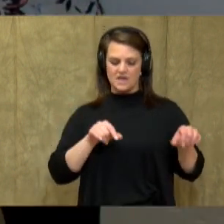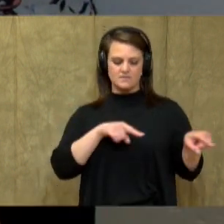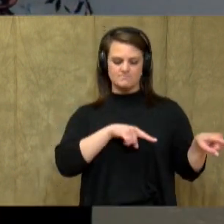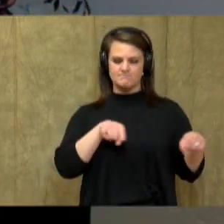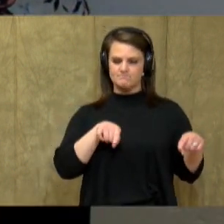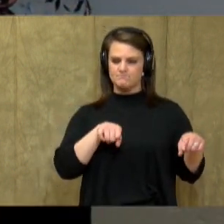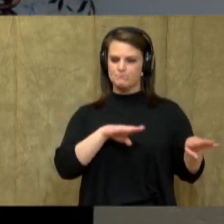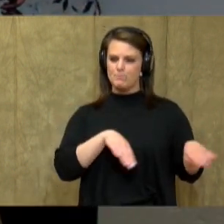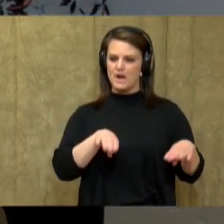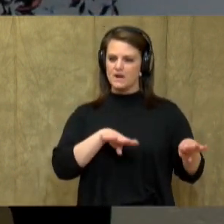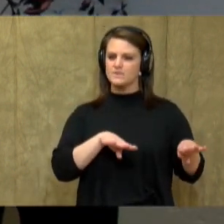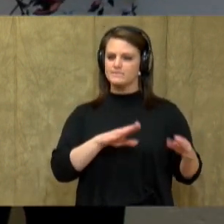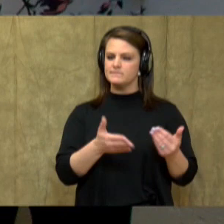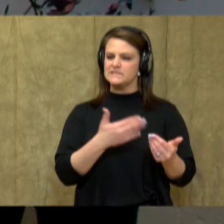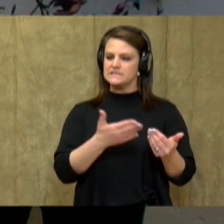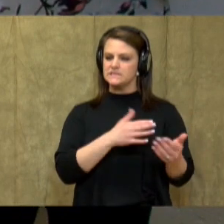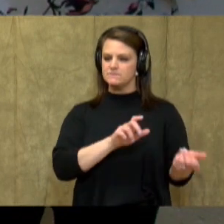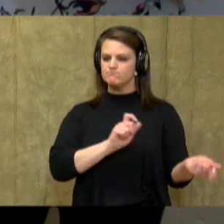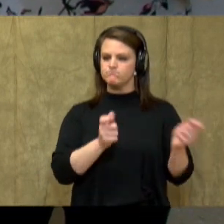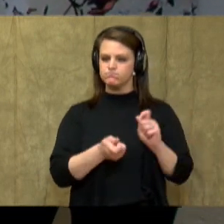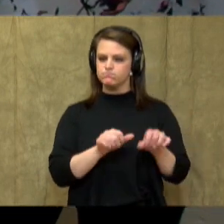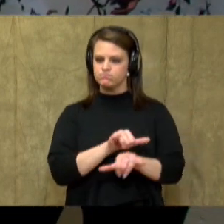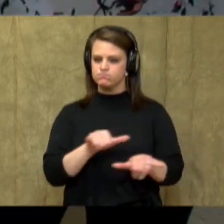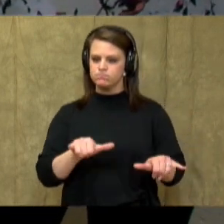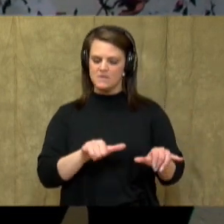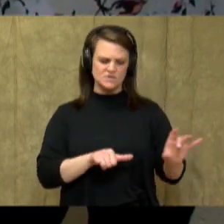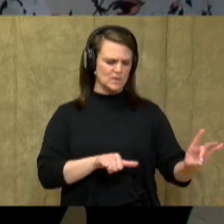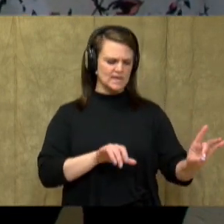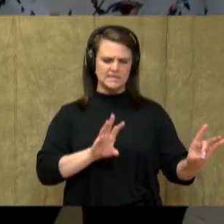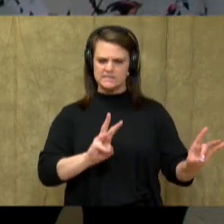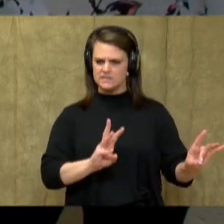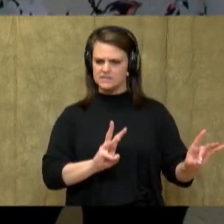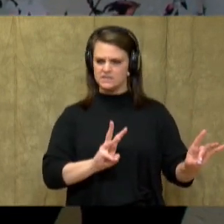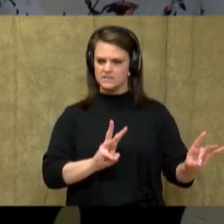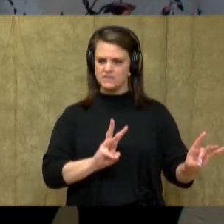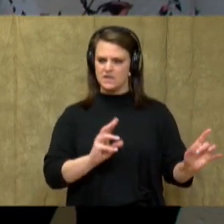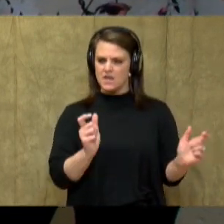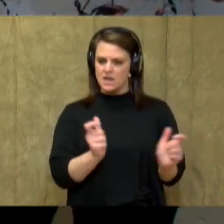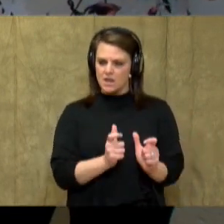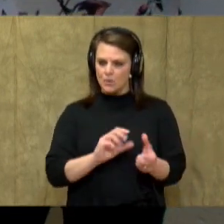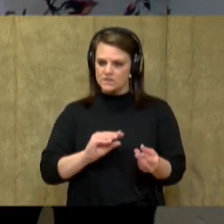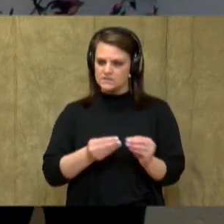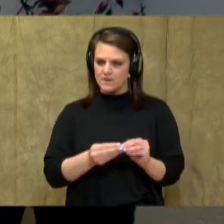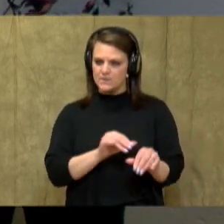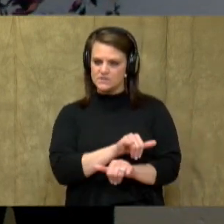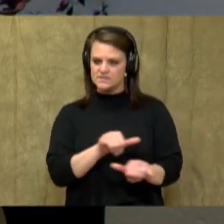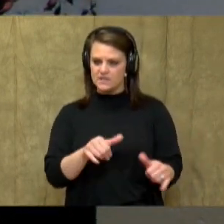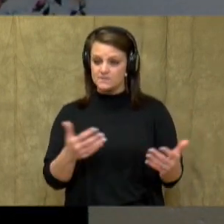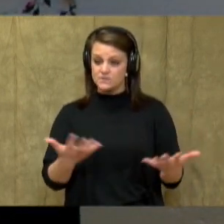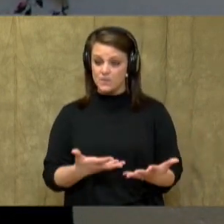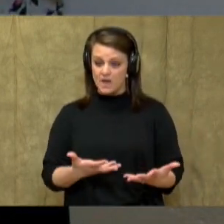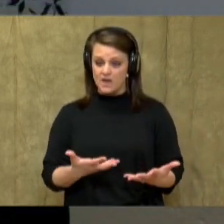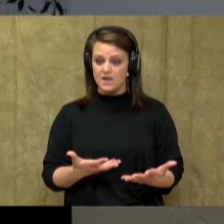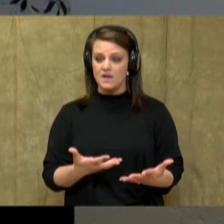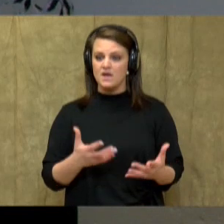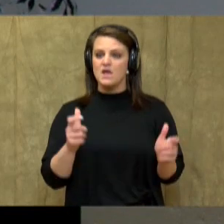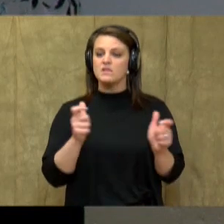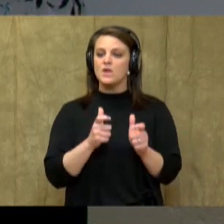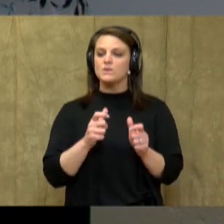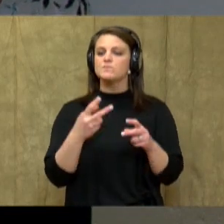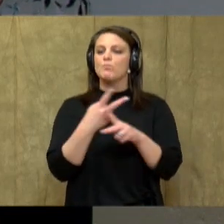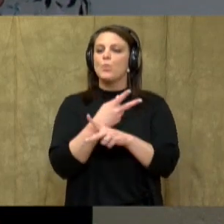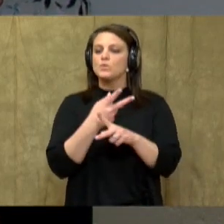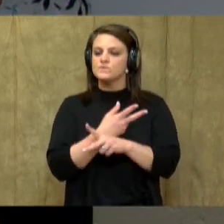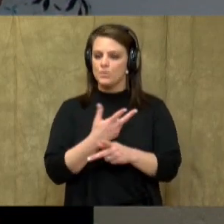really compatible. So when you think about 8 and 16, the lowest number that they have in common, the lowest multiple